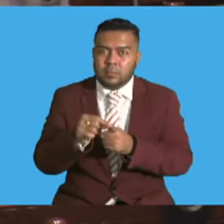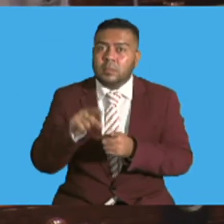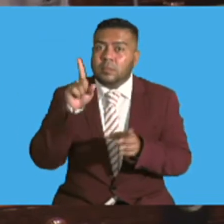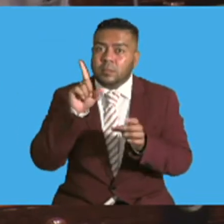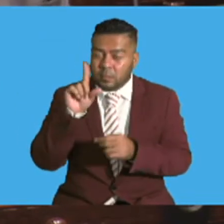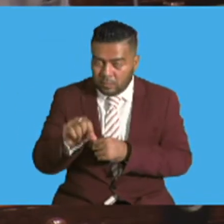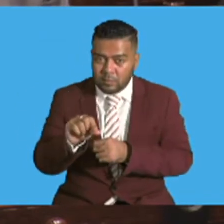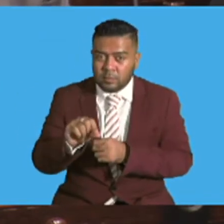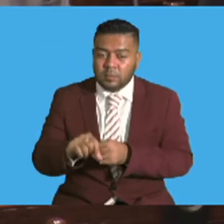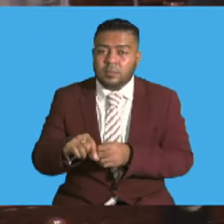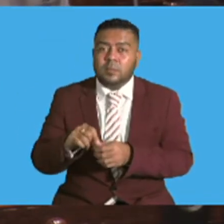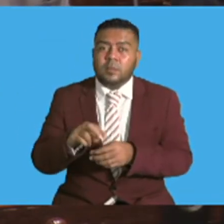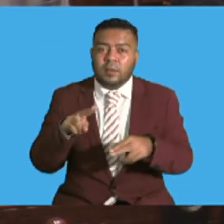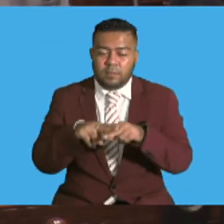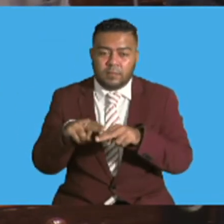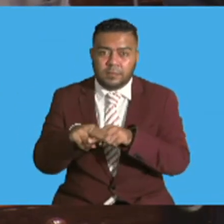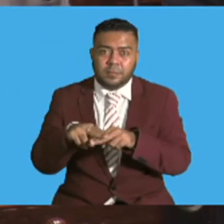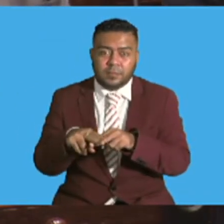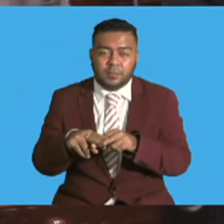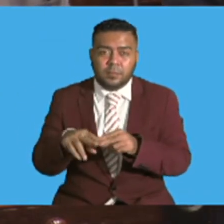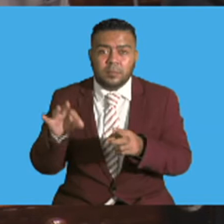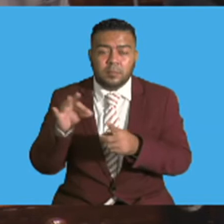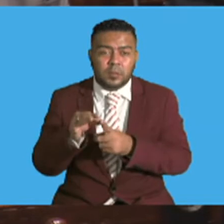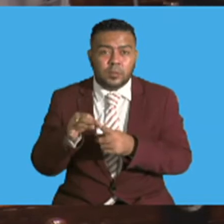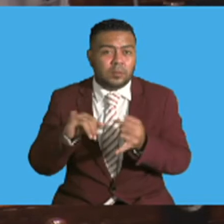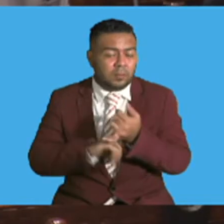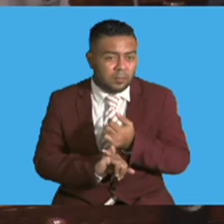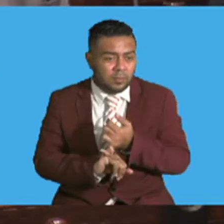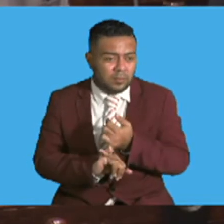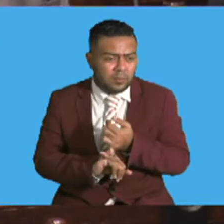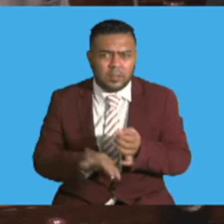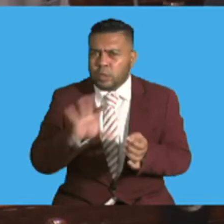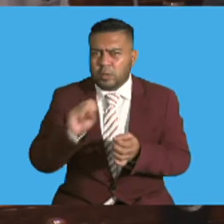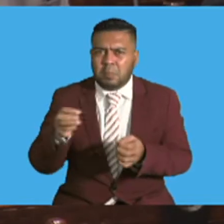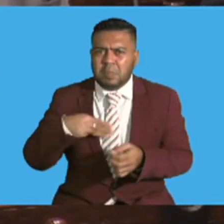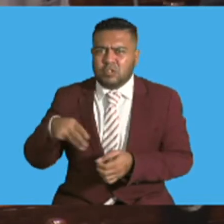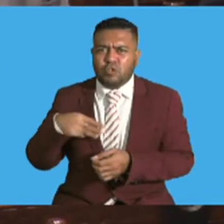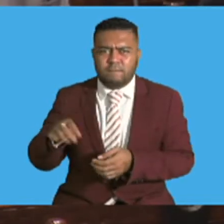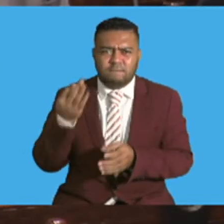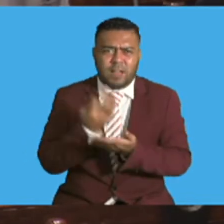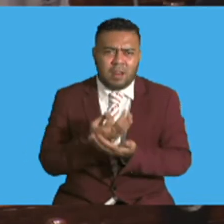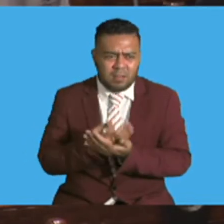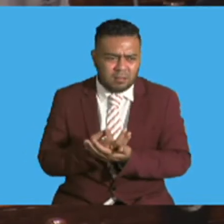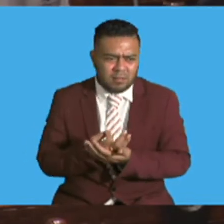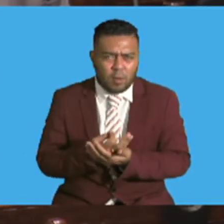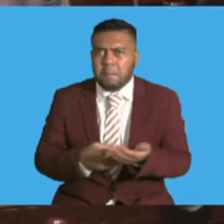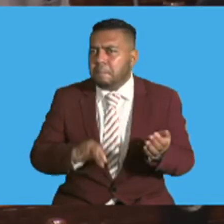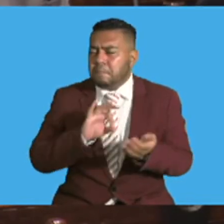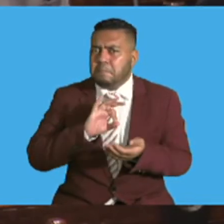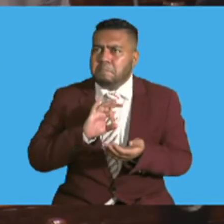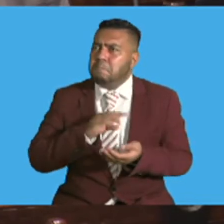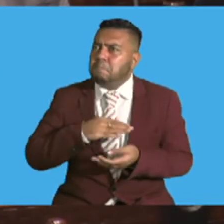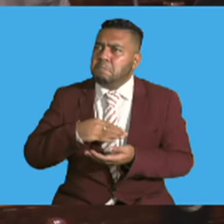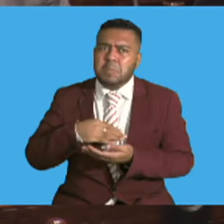of course, Mr. Speaker, sir, they work with organizations like IMF. It's not done in Ministry of Finance or Ministry of